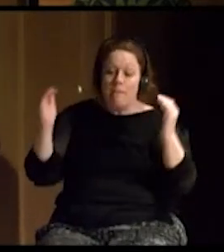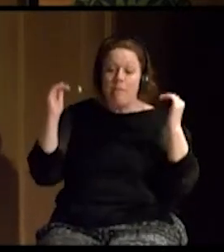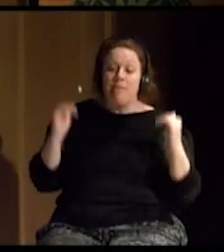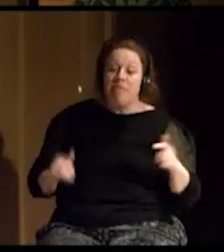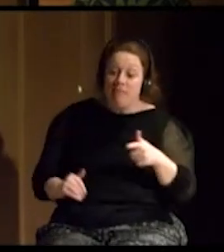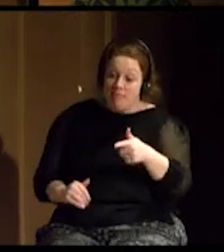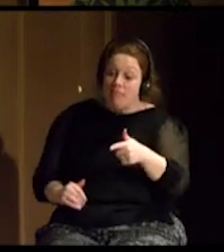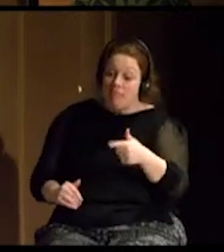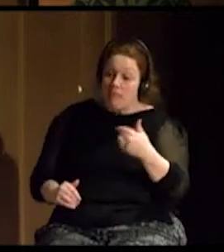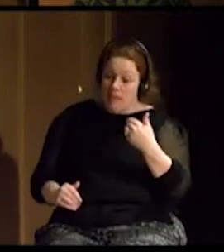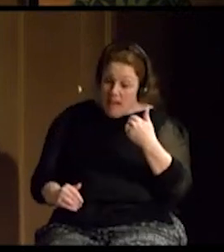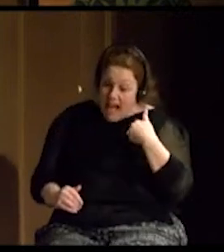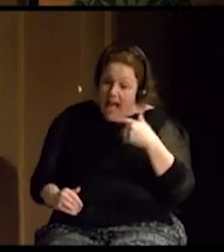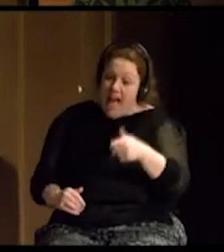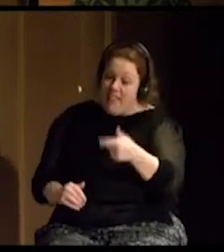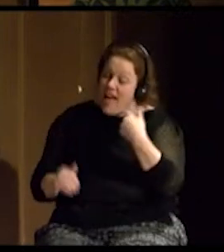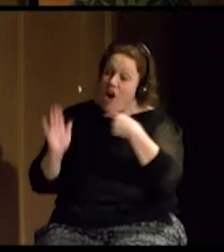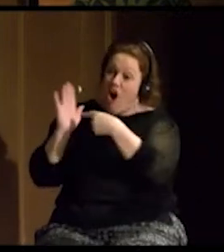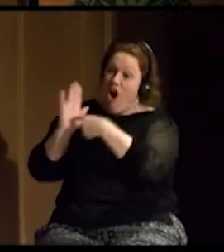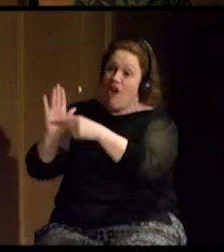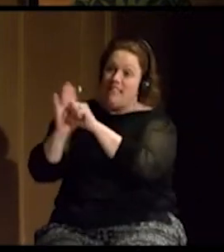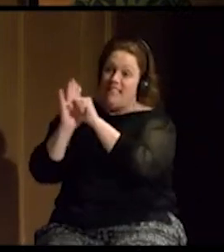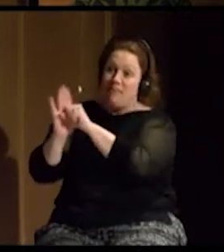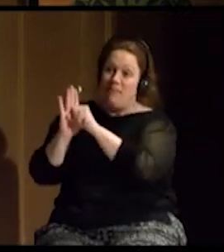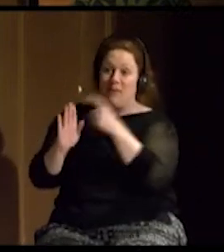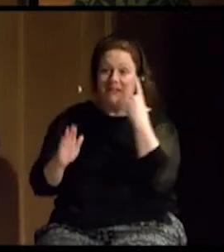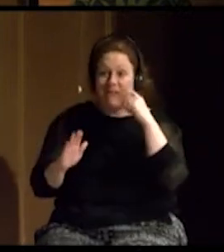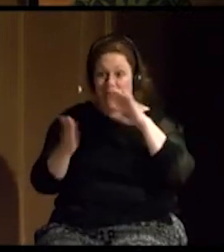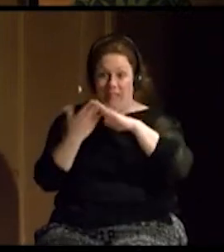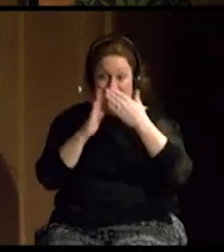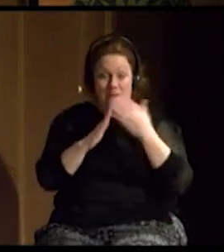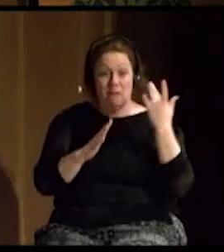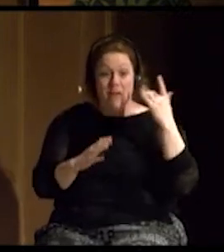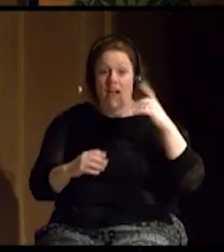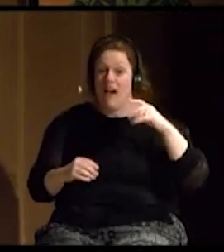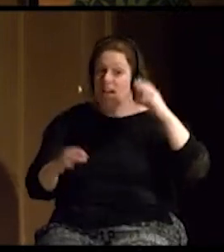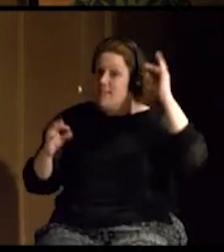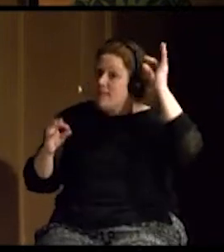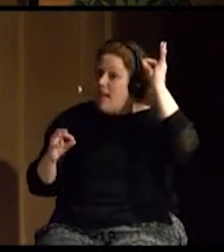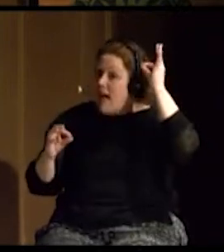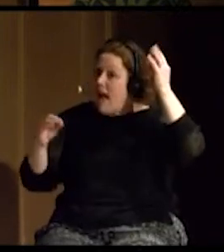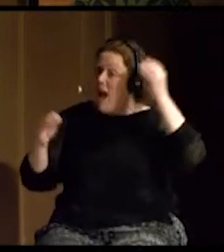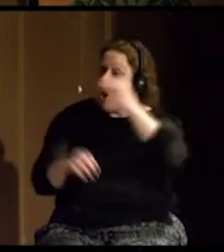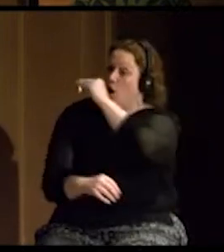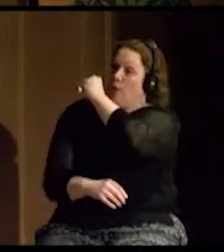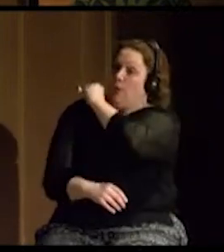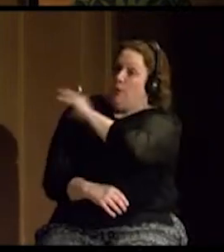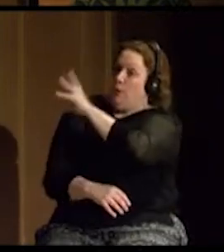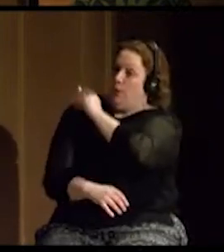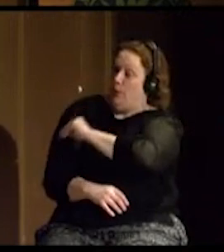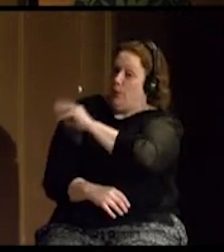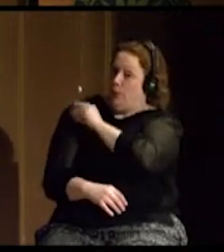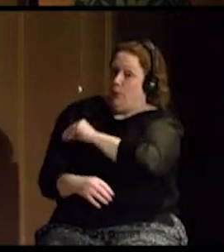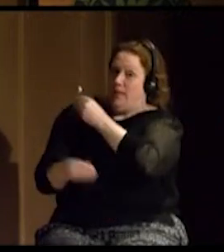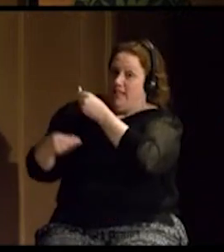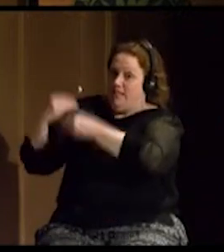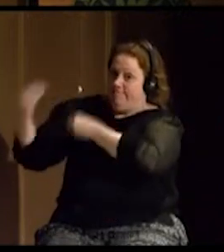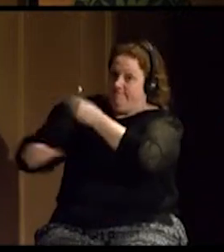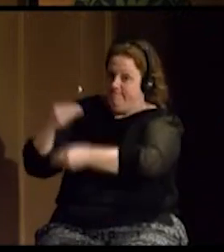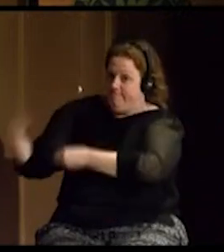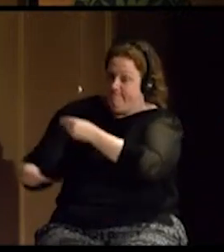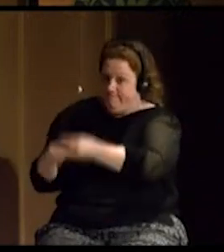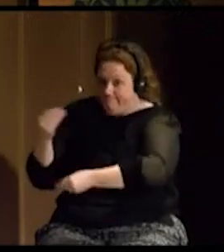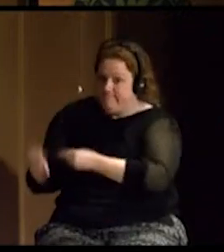are emblems for the community, and because long hair is a recessive trait, these dogs are kept separately to prevent